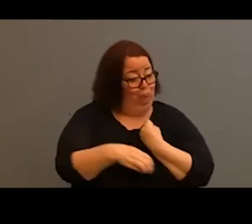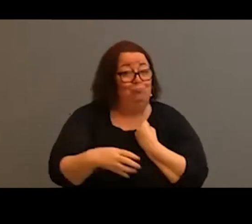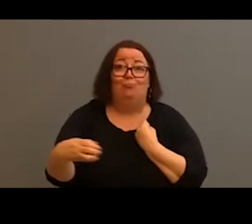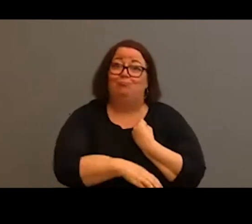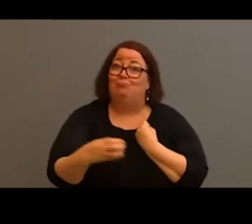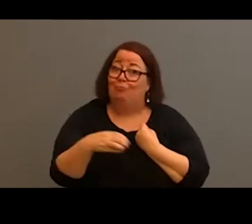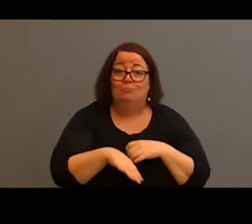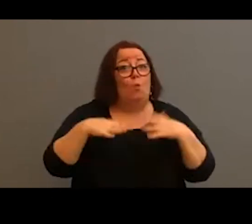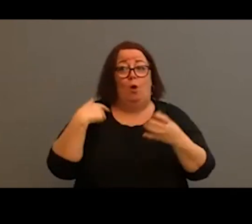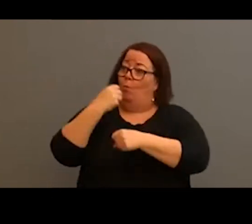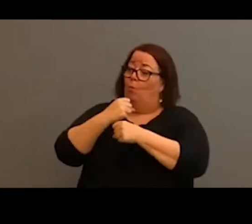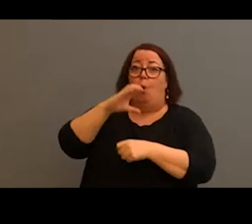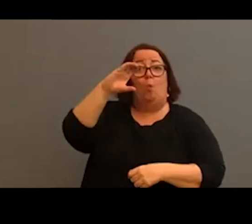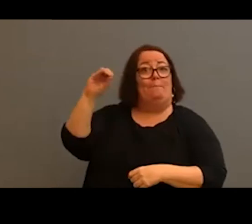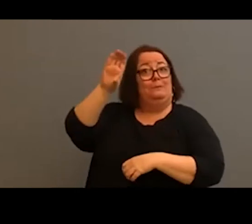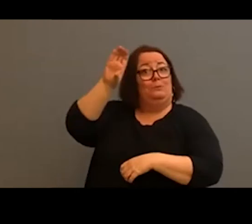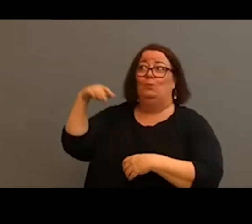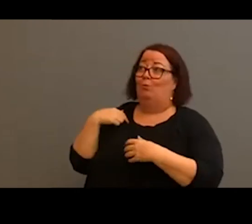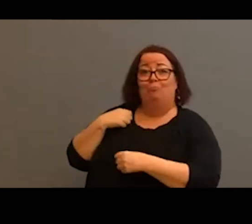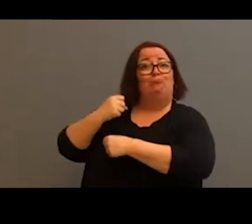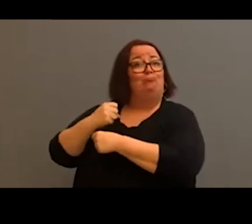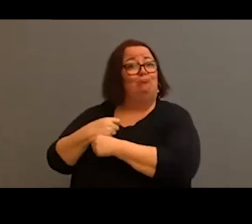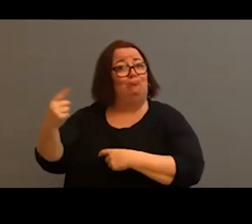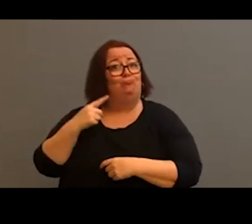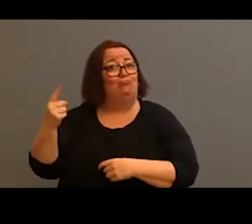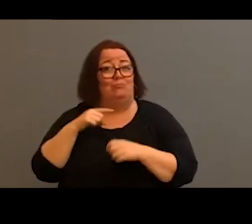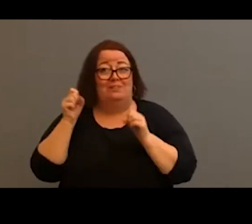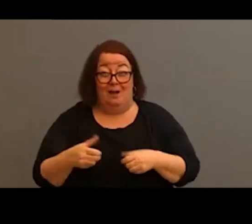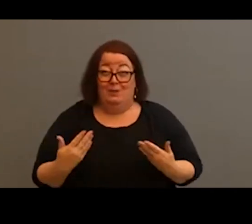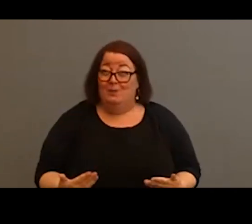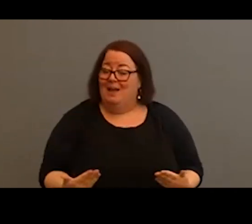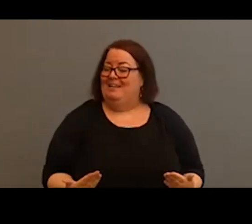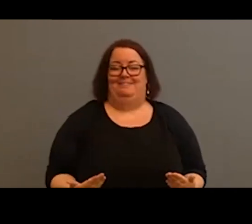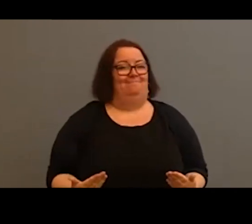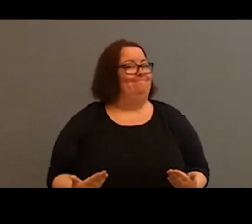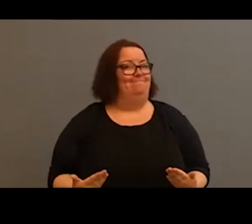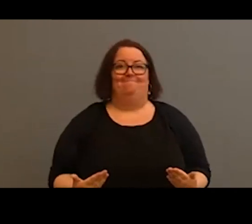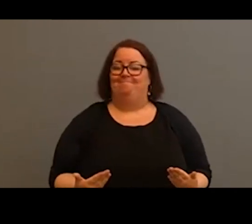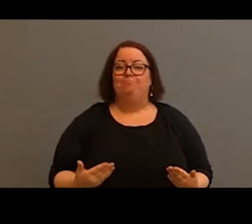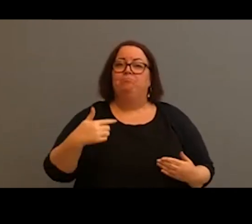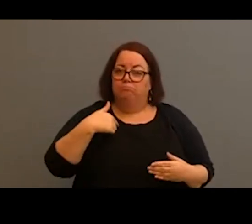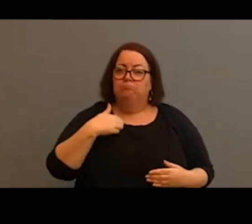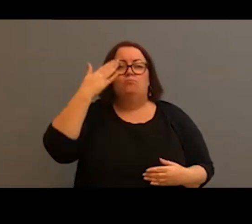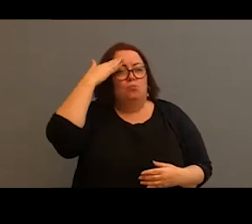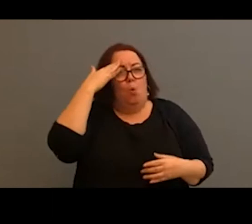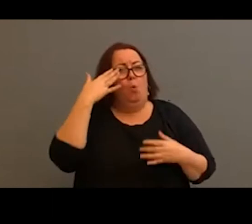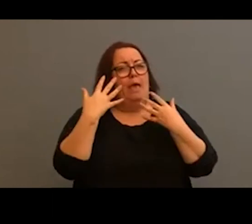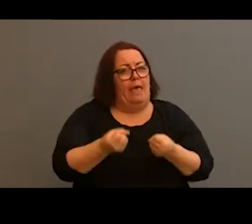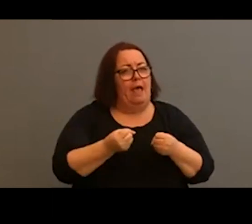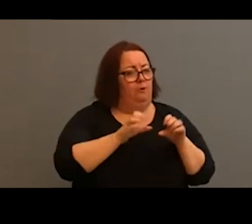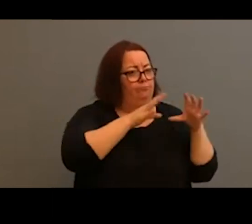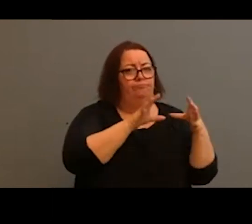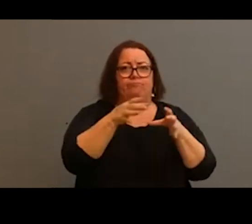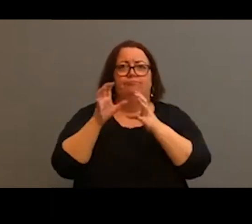sustainable. We know that some groups of people are facing restrictions and isolation, not just as